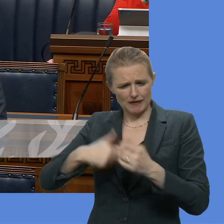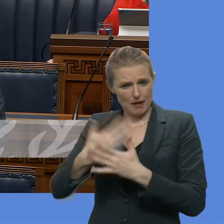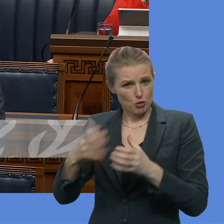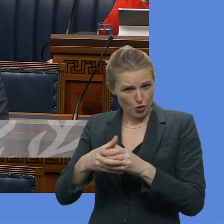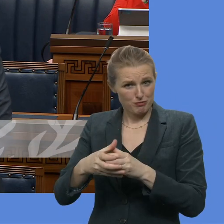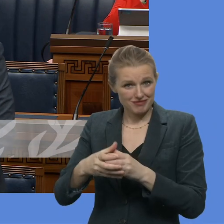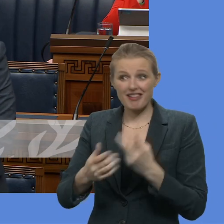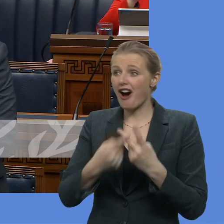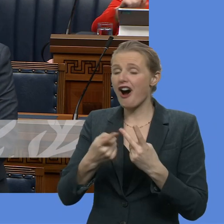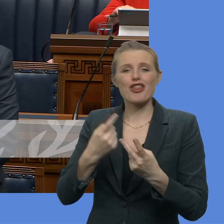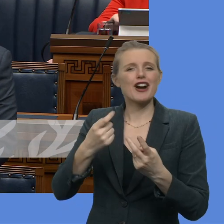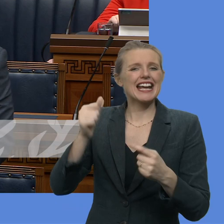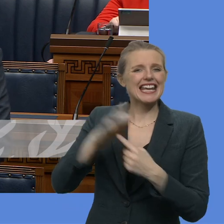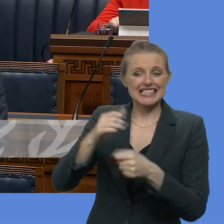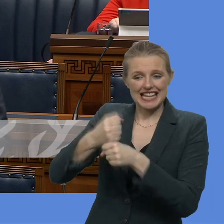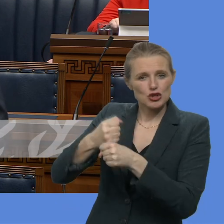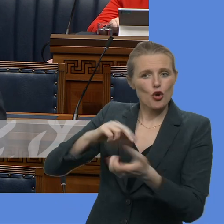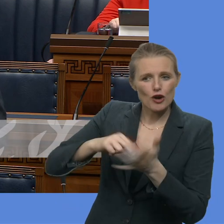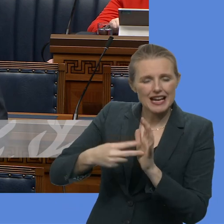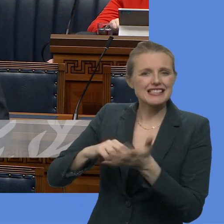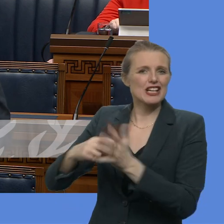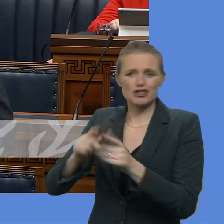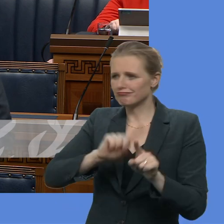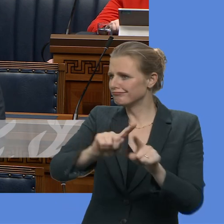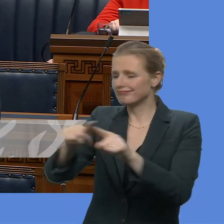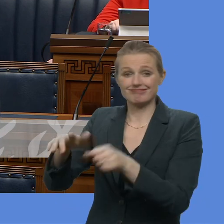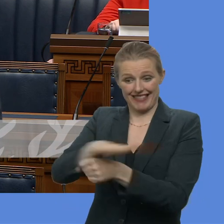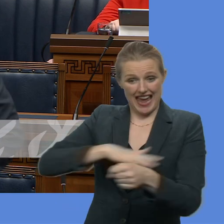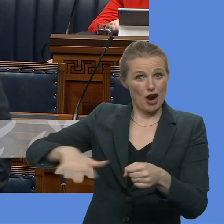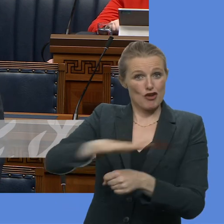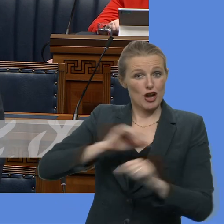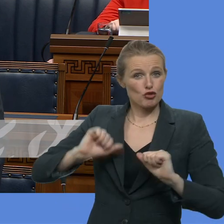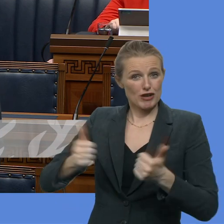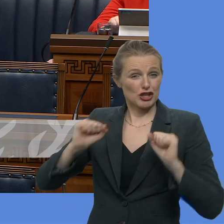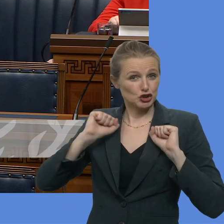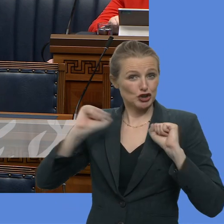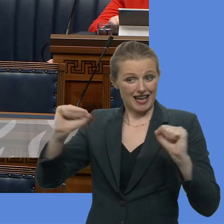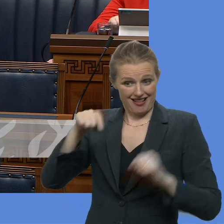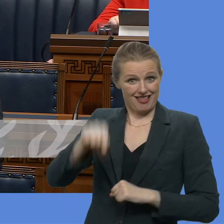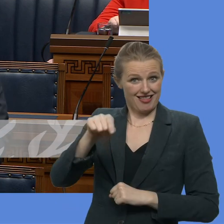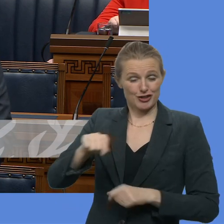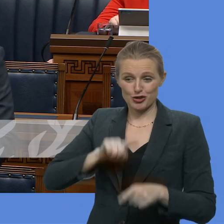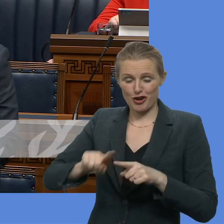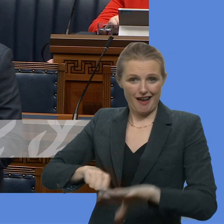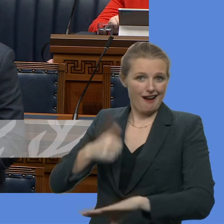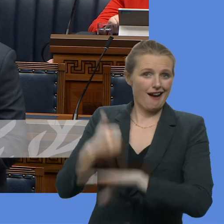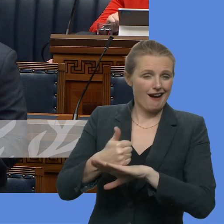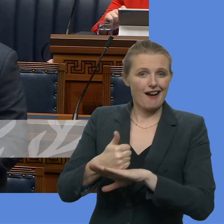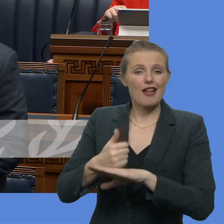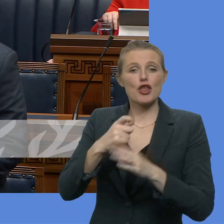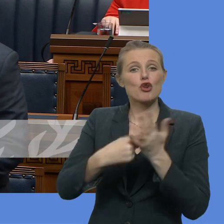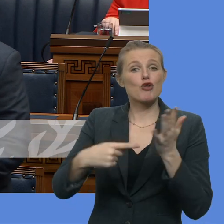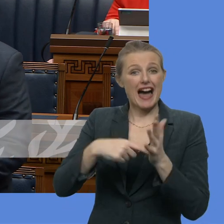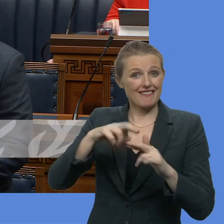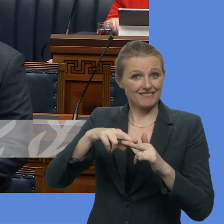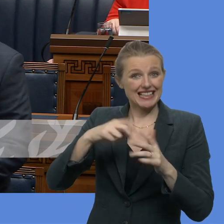statutory organisations and stakeholders in the Greater Shankill area to take forward a further pilot of the craft kit subject to resources